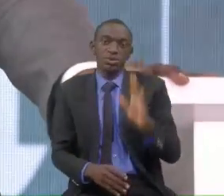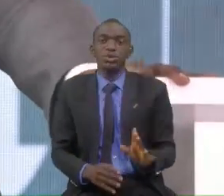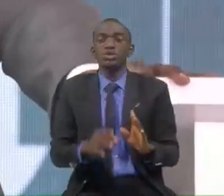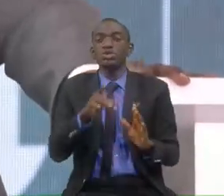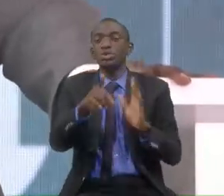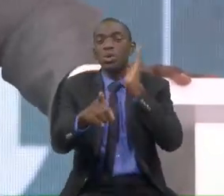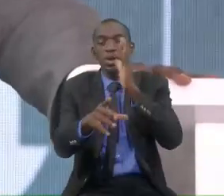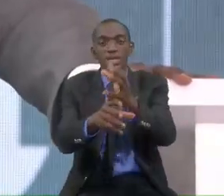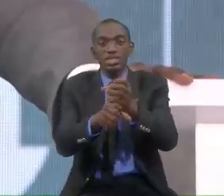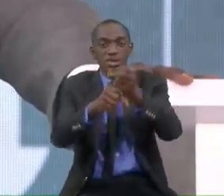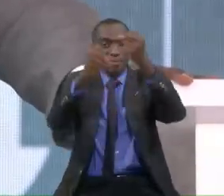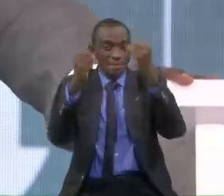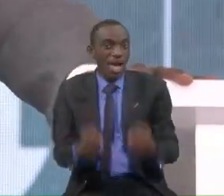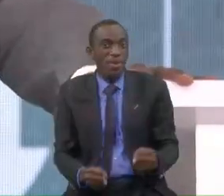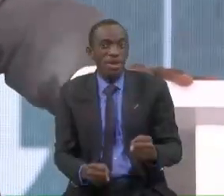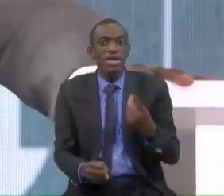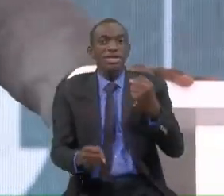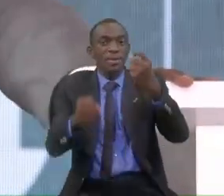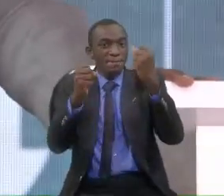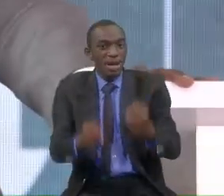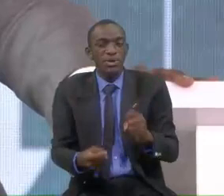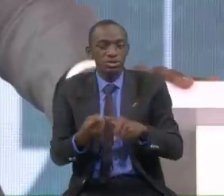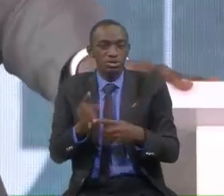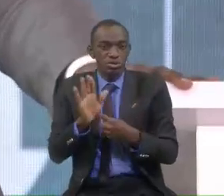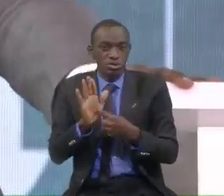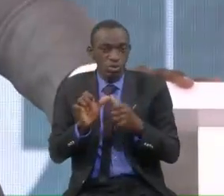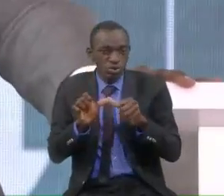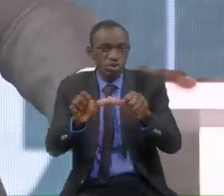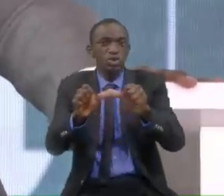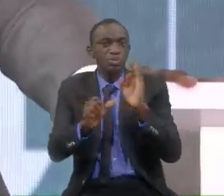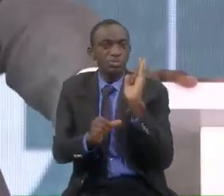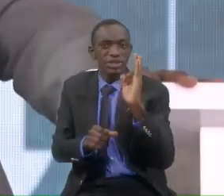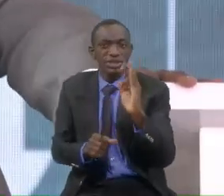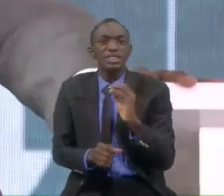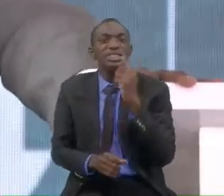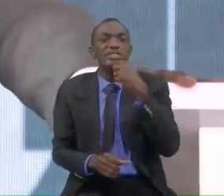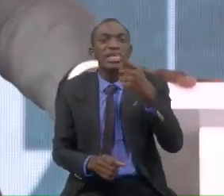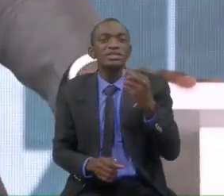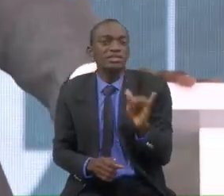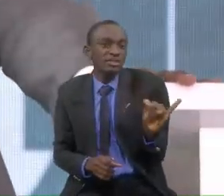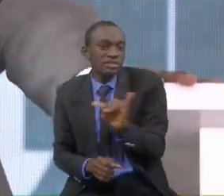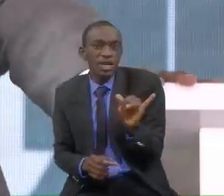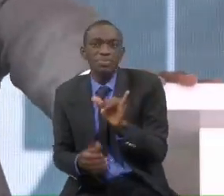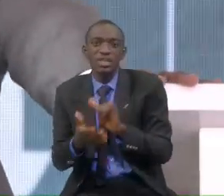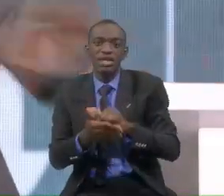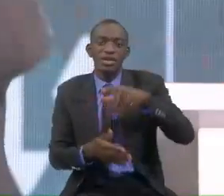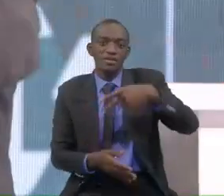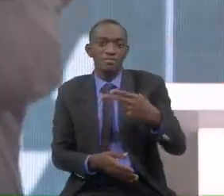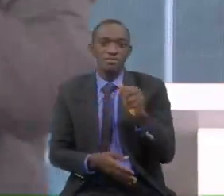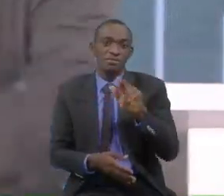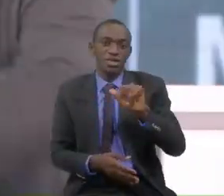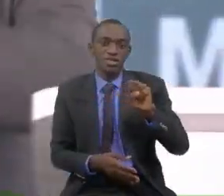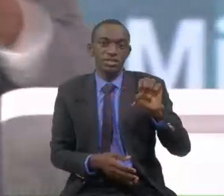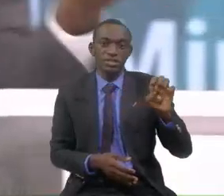the power to keep on preaching, saying the same thing that the Pharisees and Sadducees said, you must not